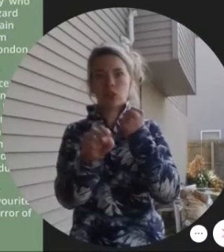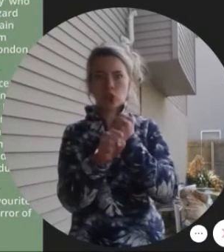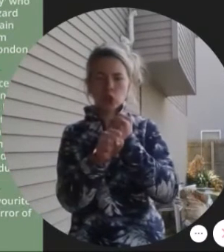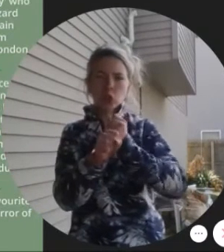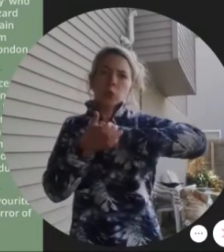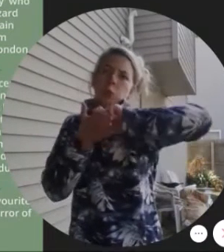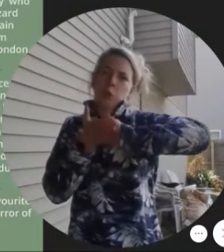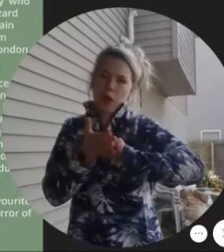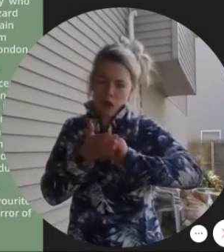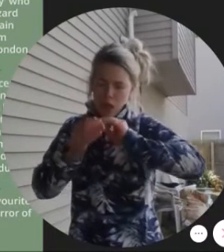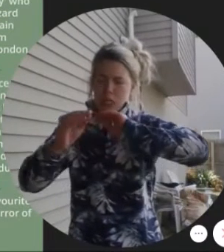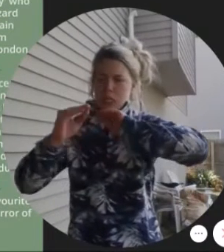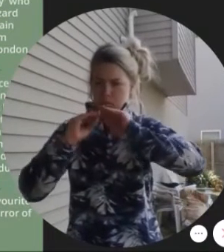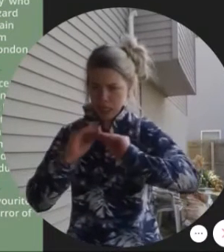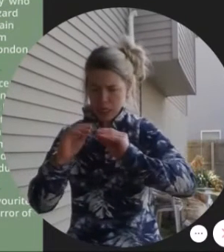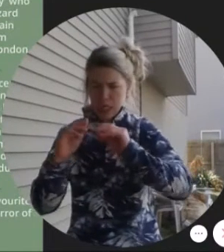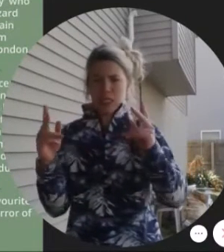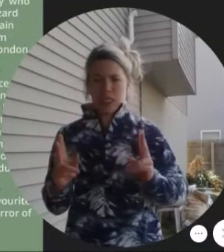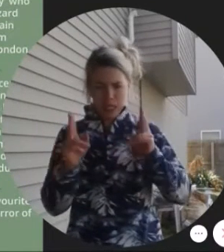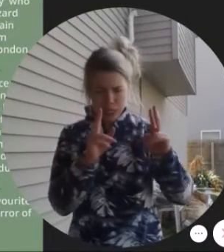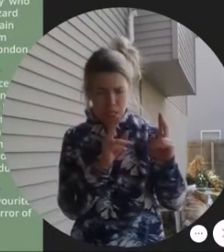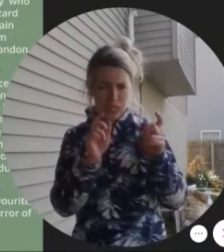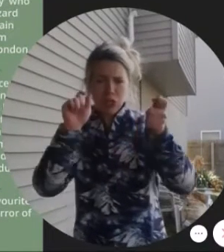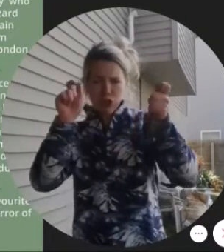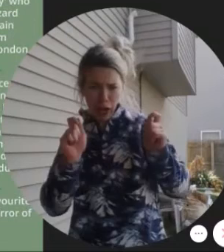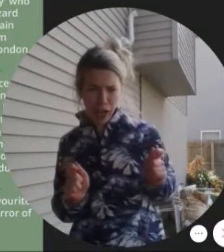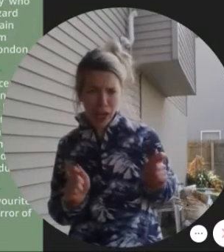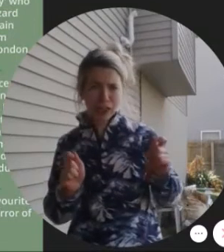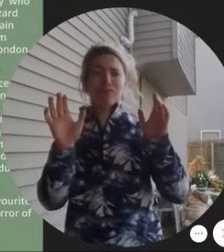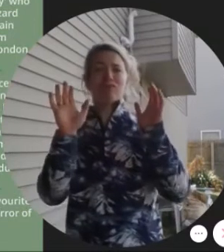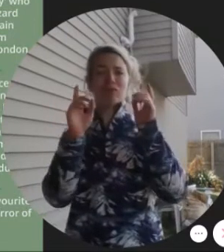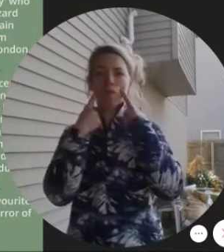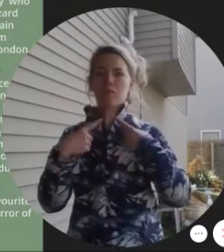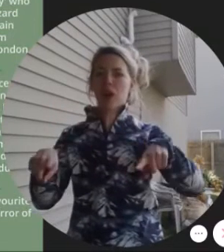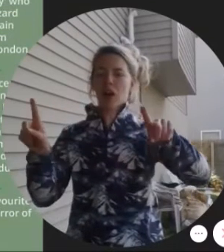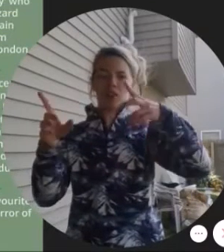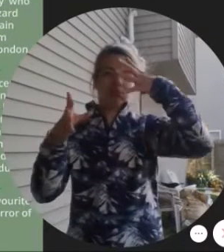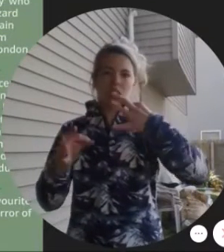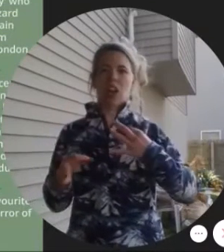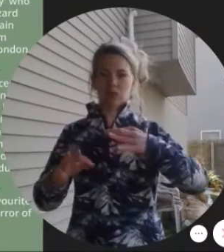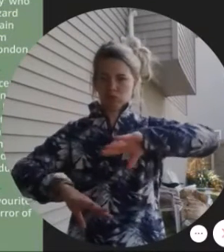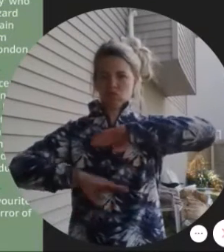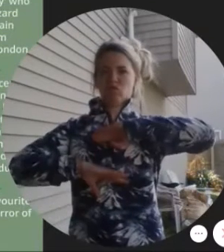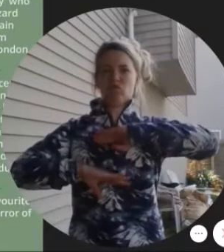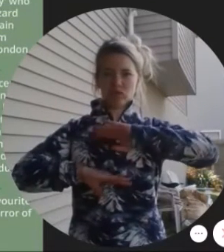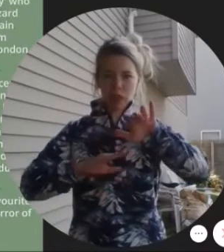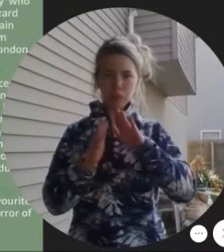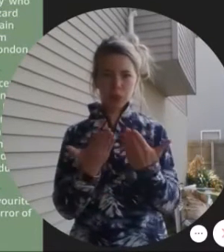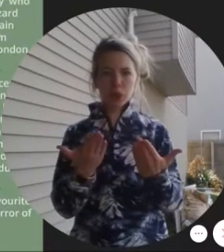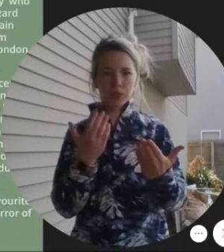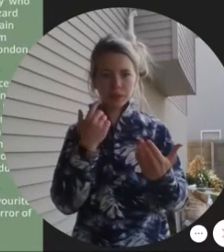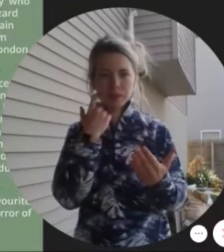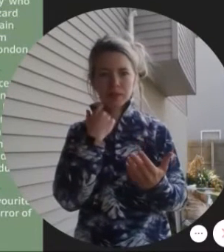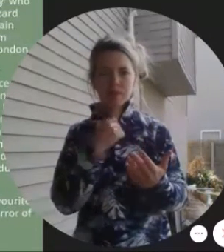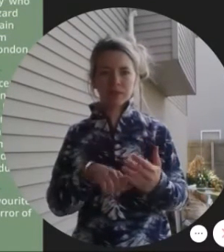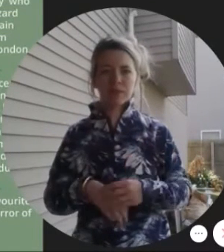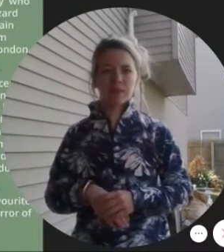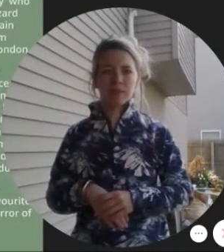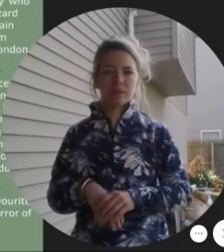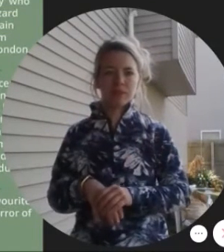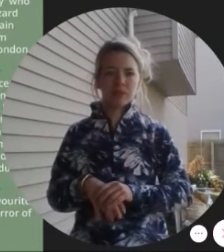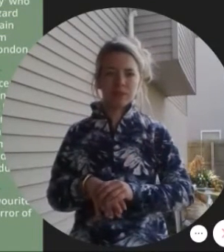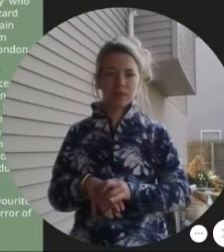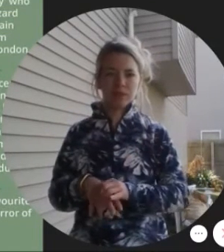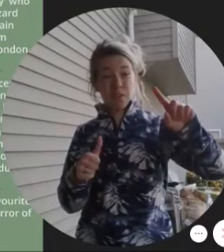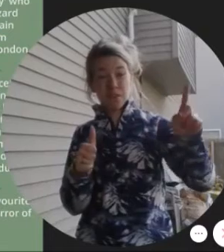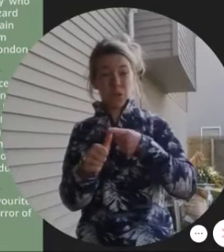So this author took quite a while to write this story. 6 to 7 years of changing it and editing it, and finally she decided that she was ready